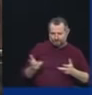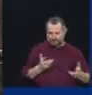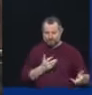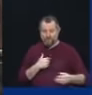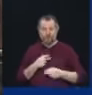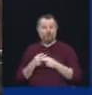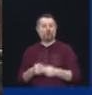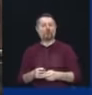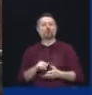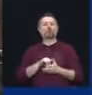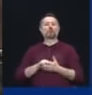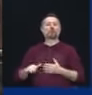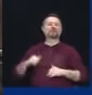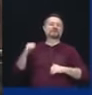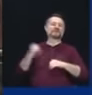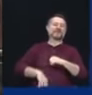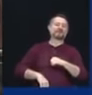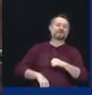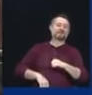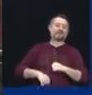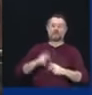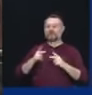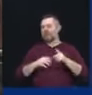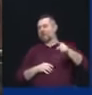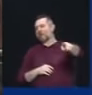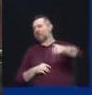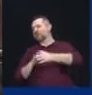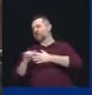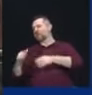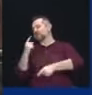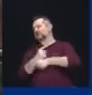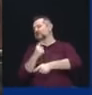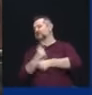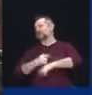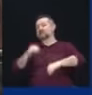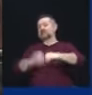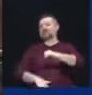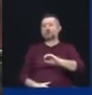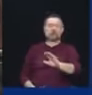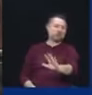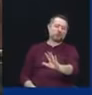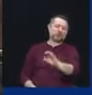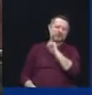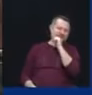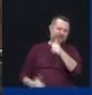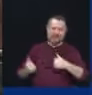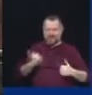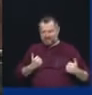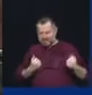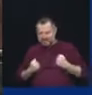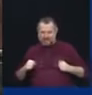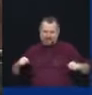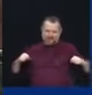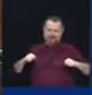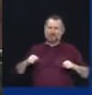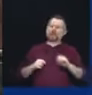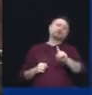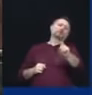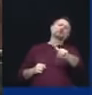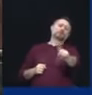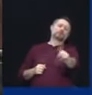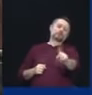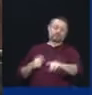York tough. They say we're tough to be New Yorkers. Yeah, but it's not just tough. It's smart.